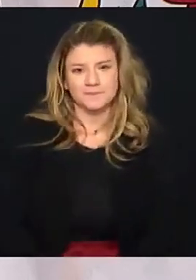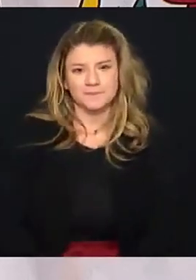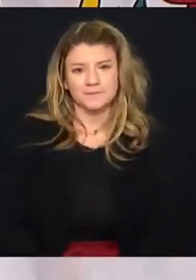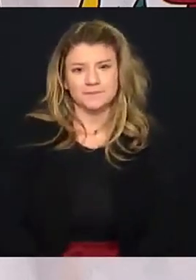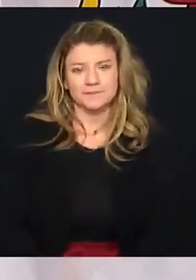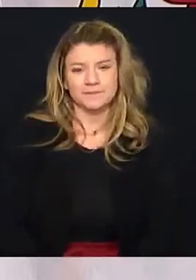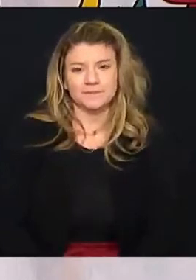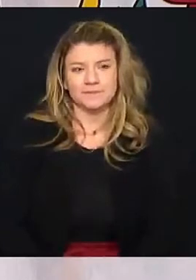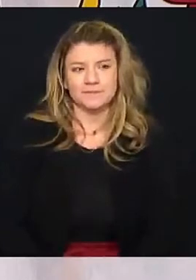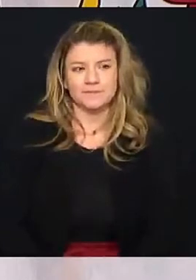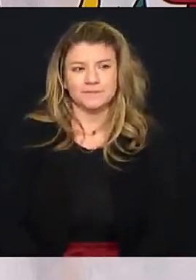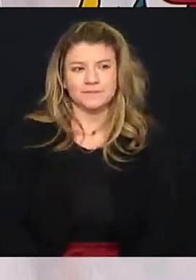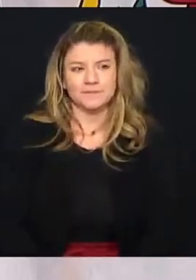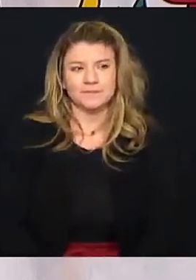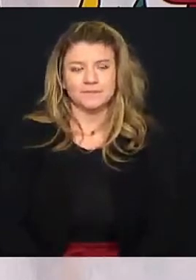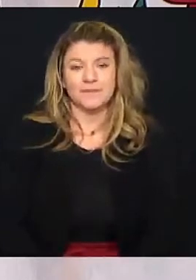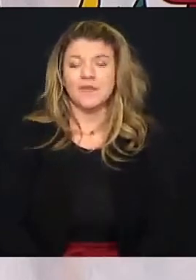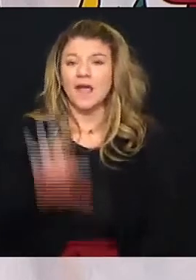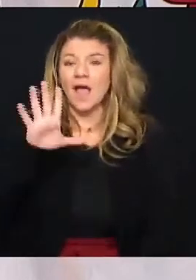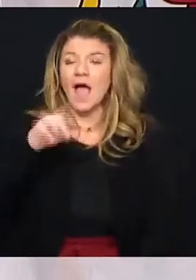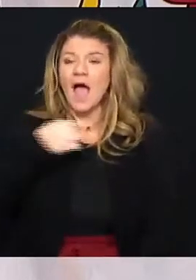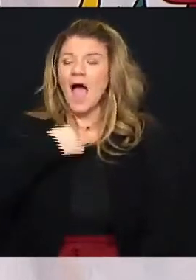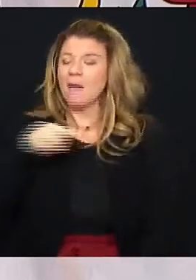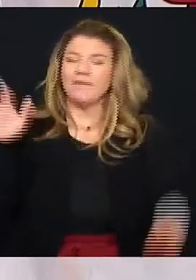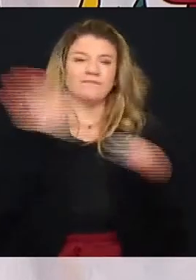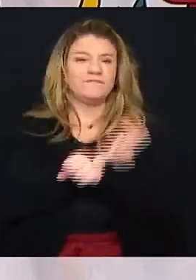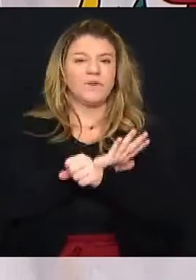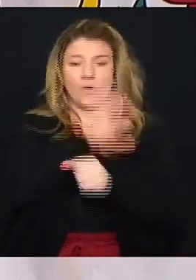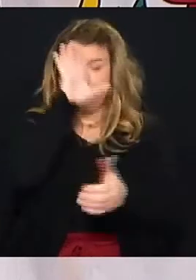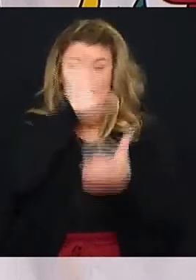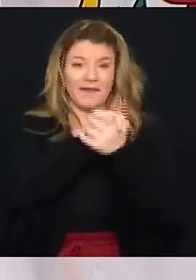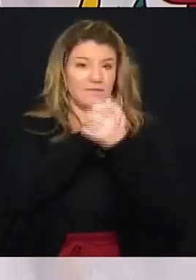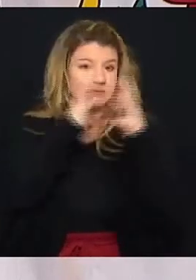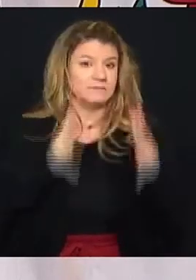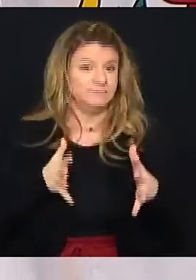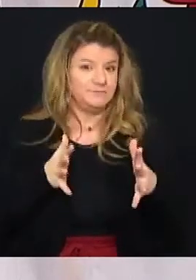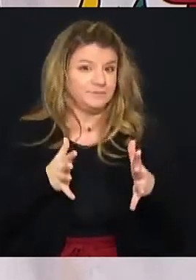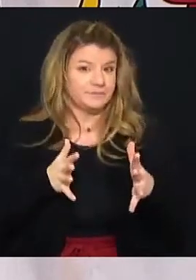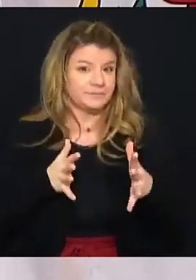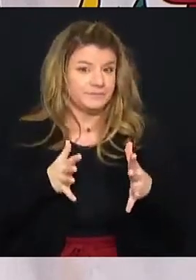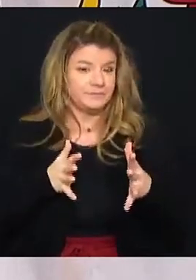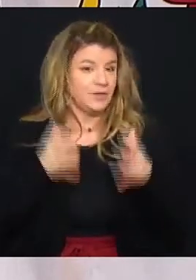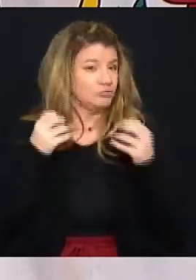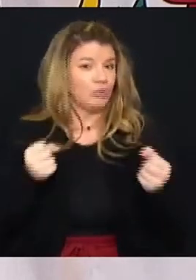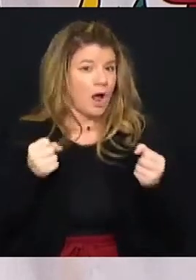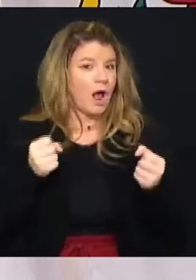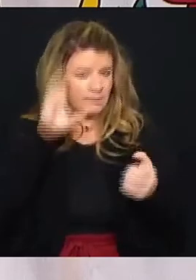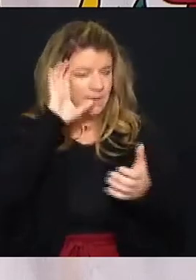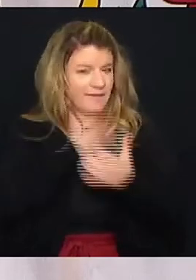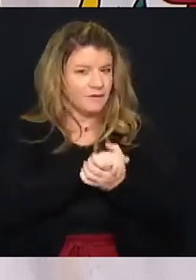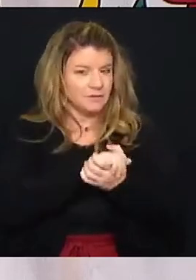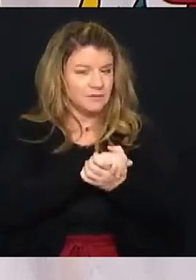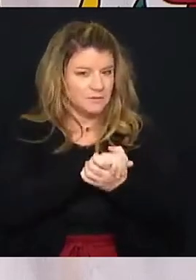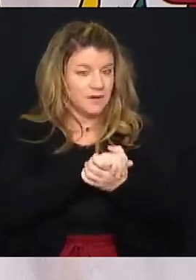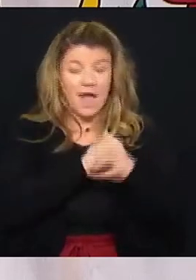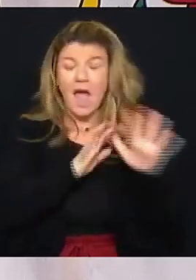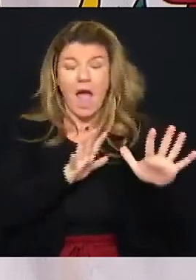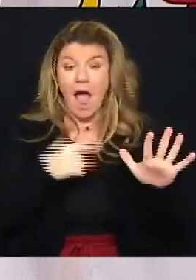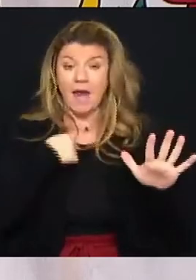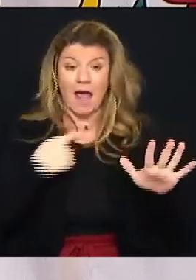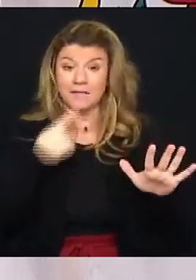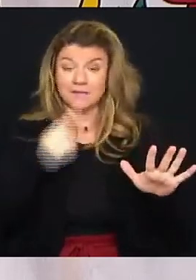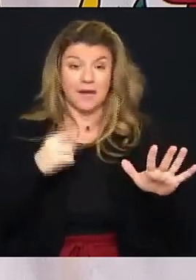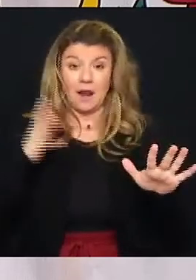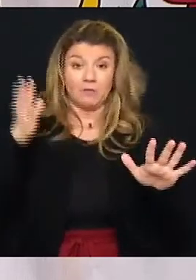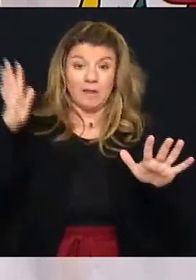All right. I'm a firm believer, you know, in just this. And, you know, and I said this a long time